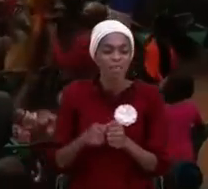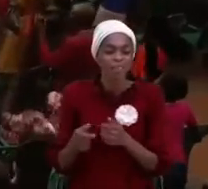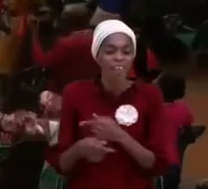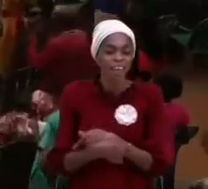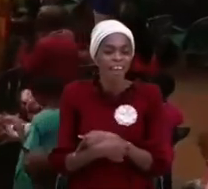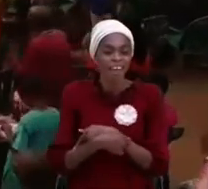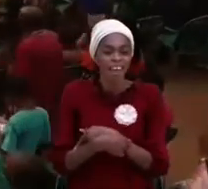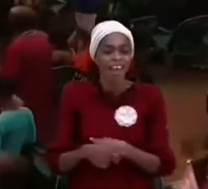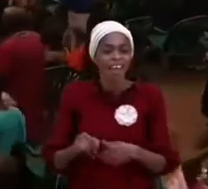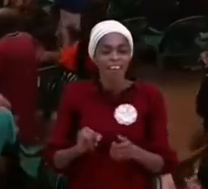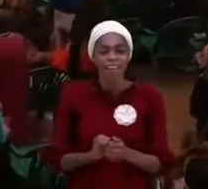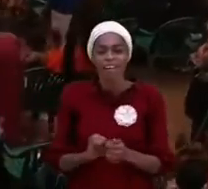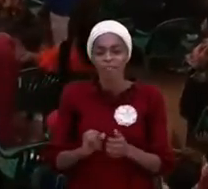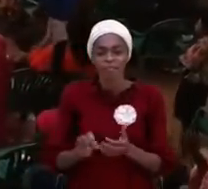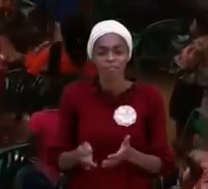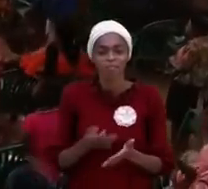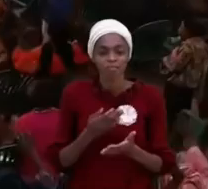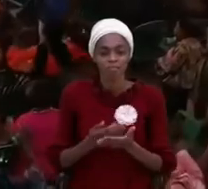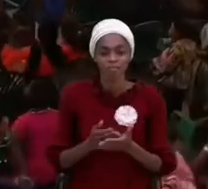Your hands up, your hands up.